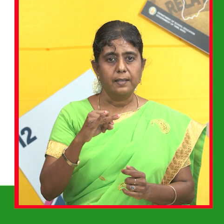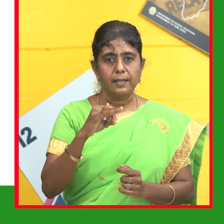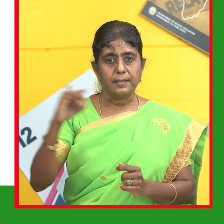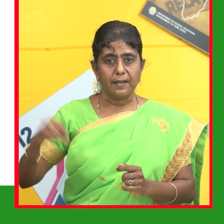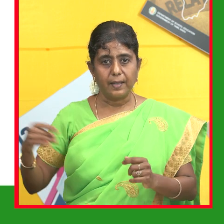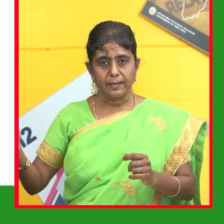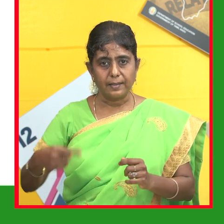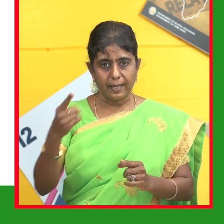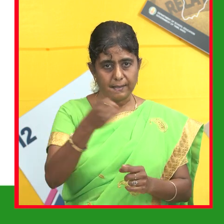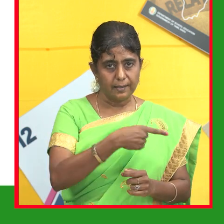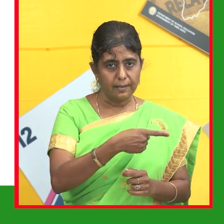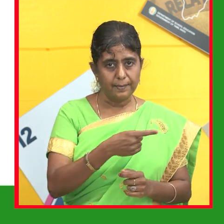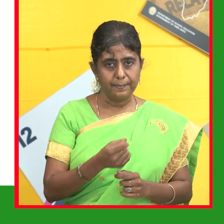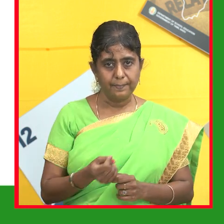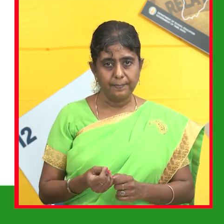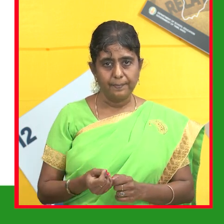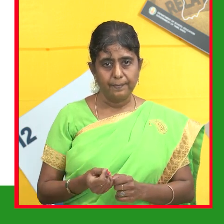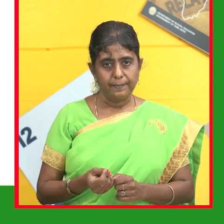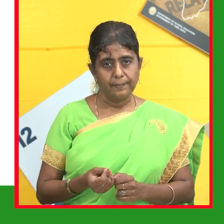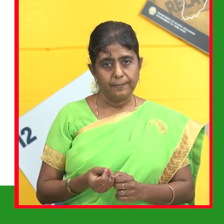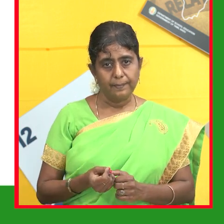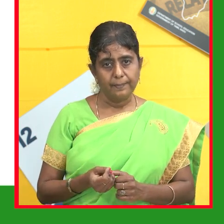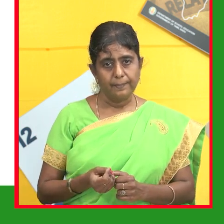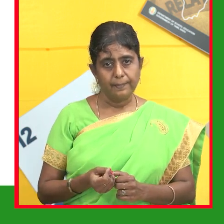7 with 7, let's cancel it.